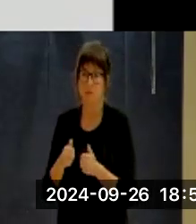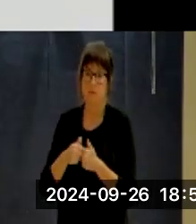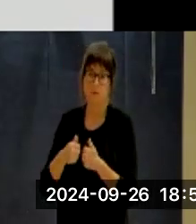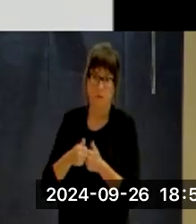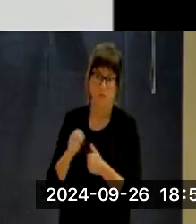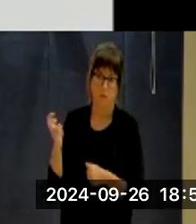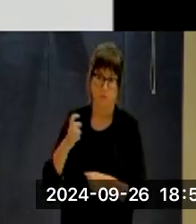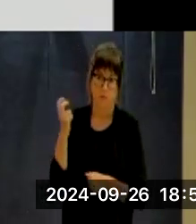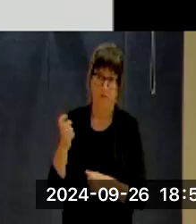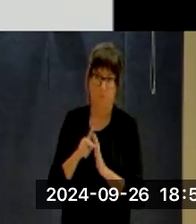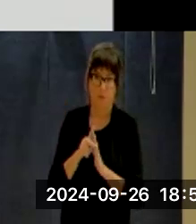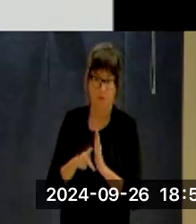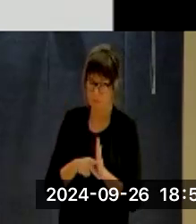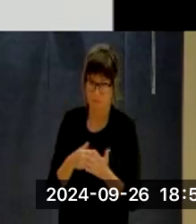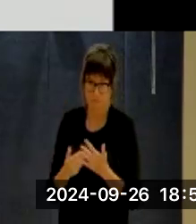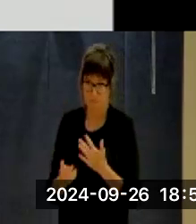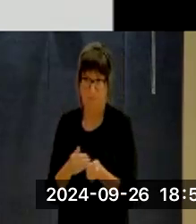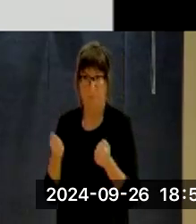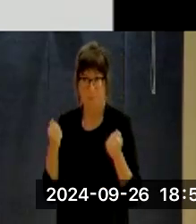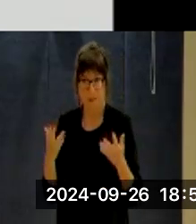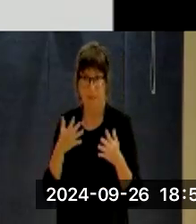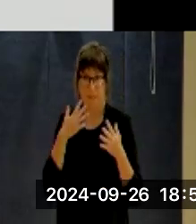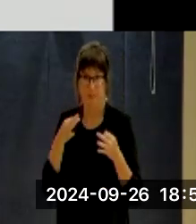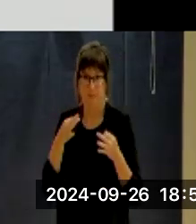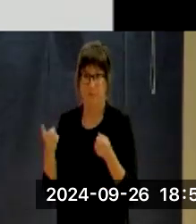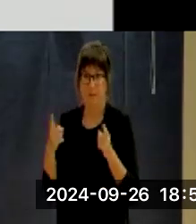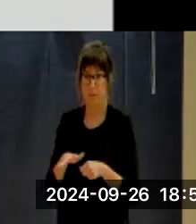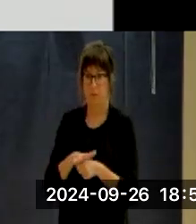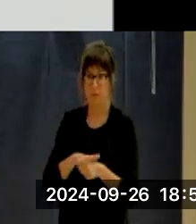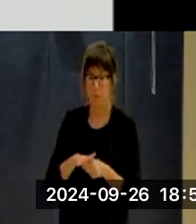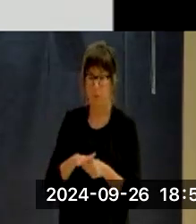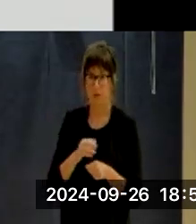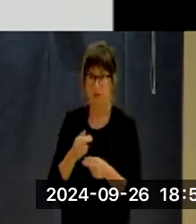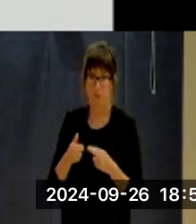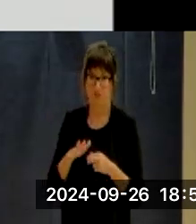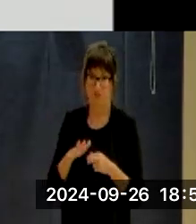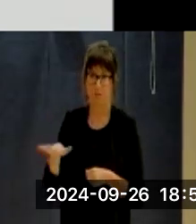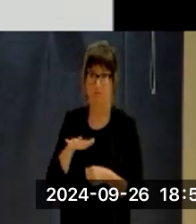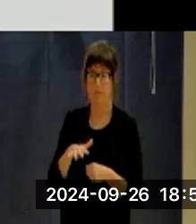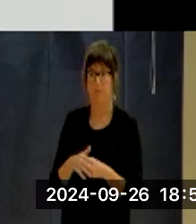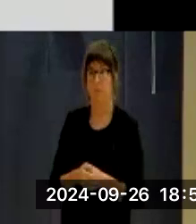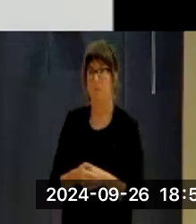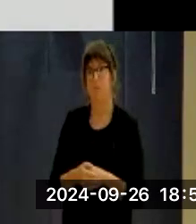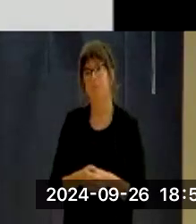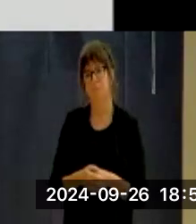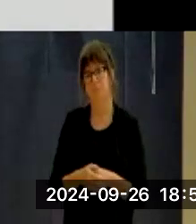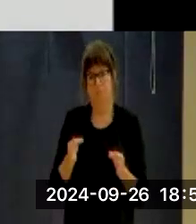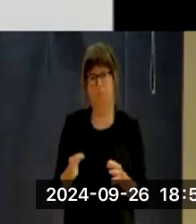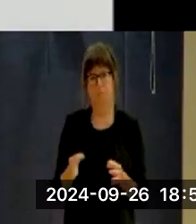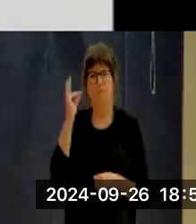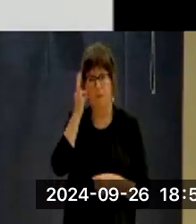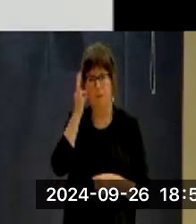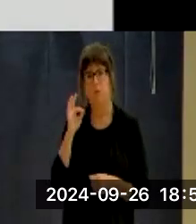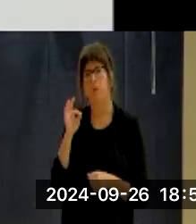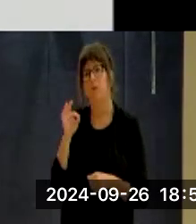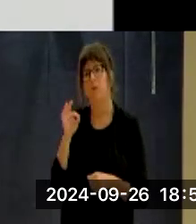policy, many of these decisions are local and regional. So, there certainly is the federal level, and